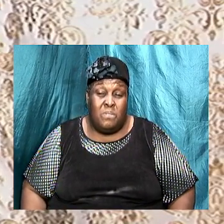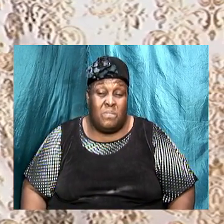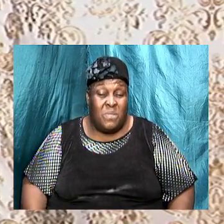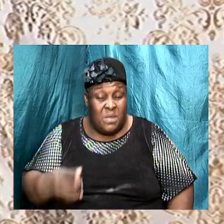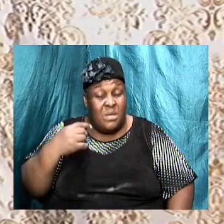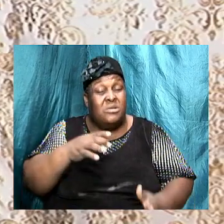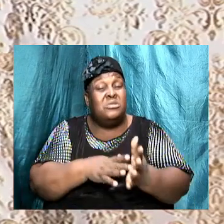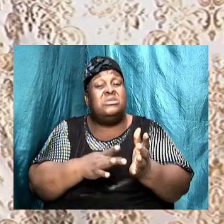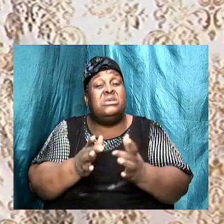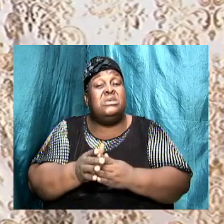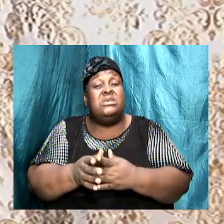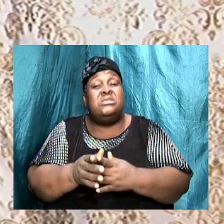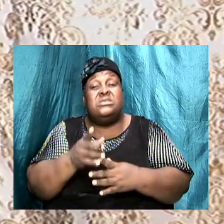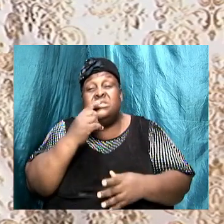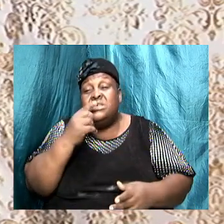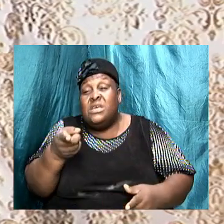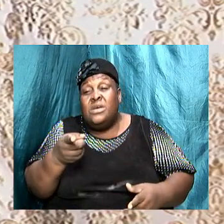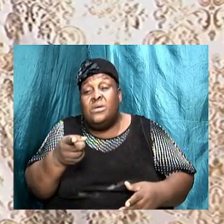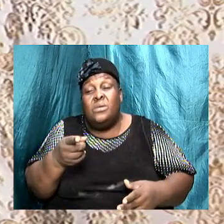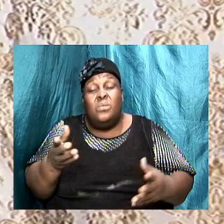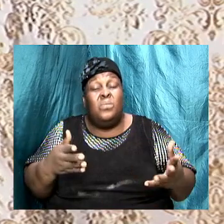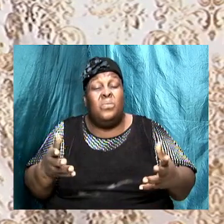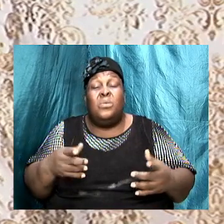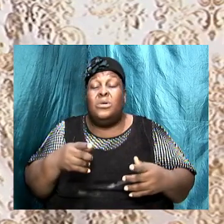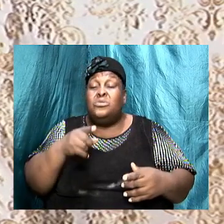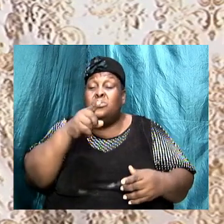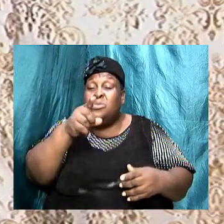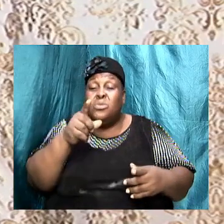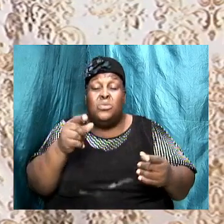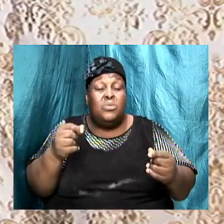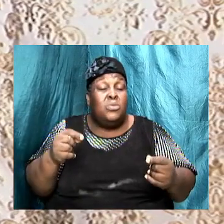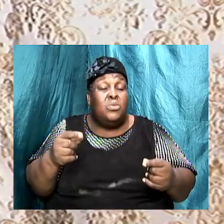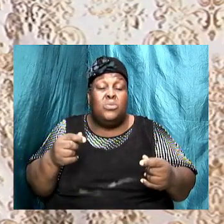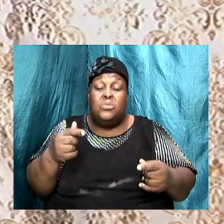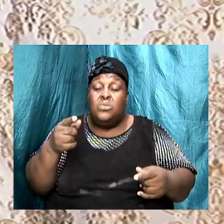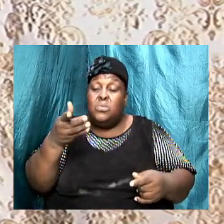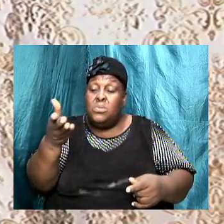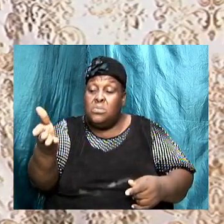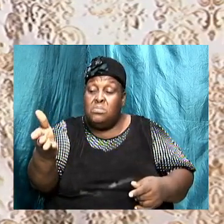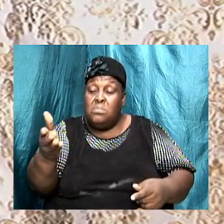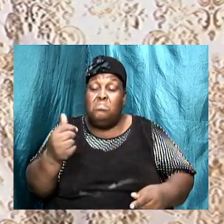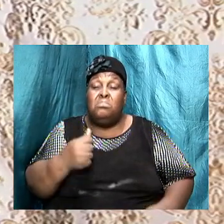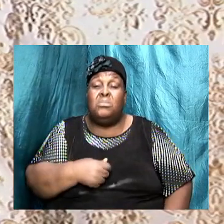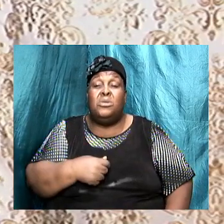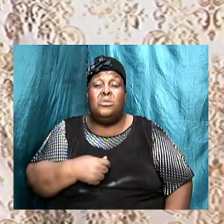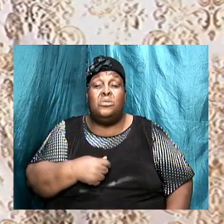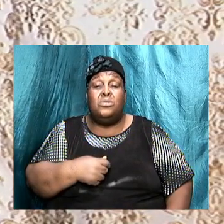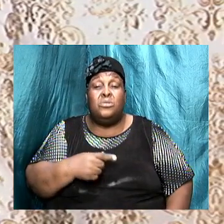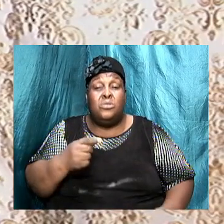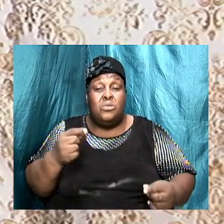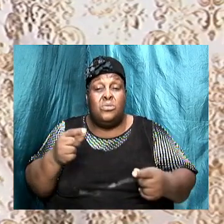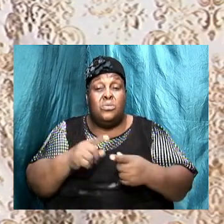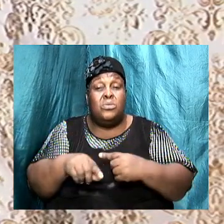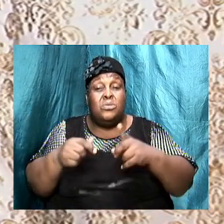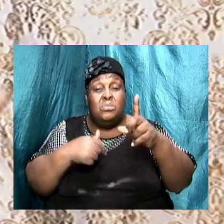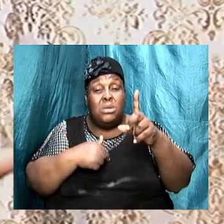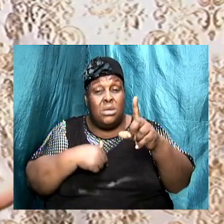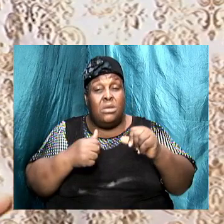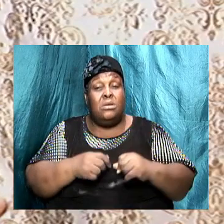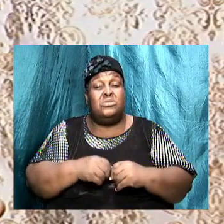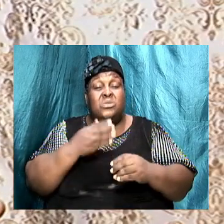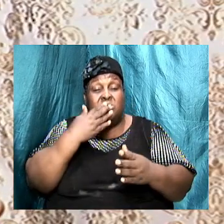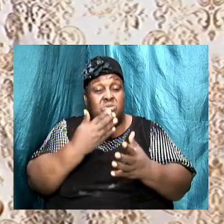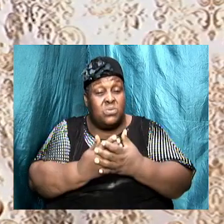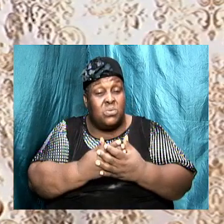Because Jesus said the least, he said, whatever you do unto the least of these, you do it unto me. So it's good. And there will be